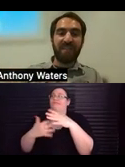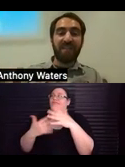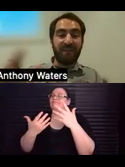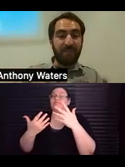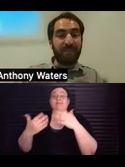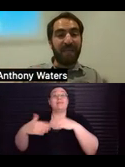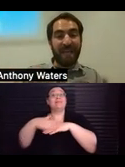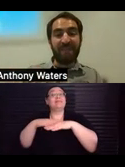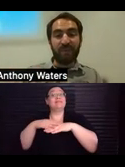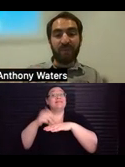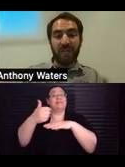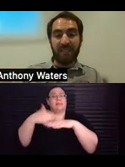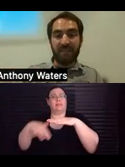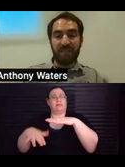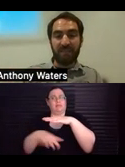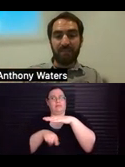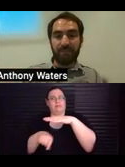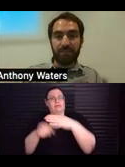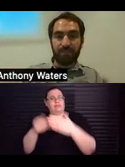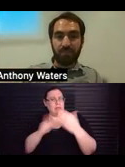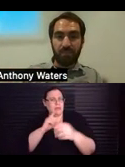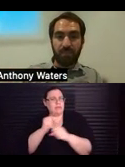surface, there may be having those thoughts.